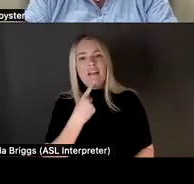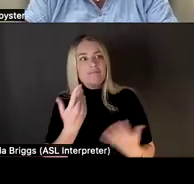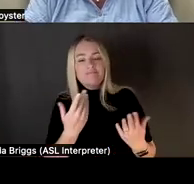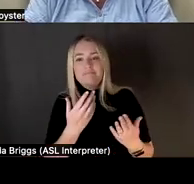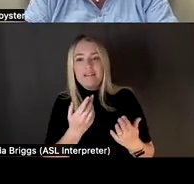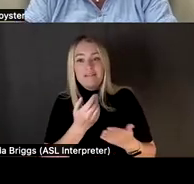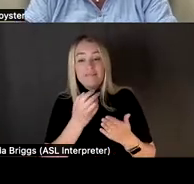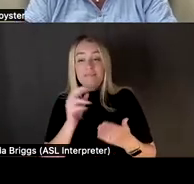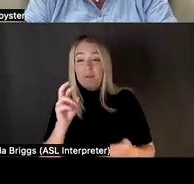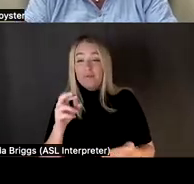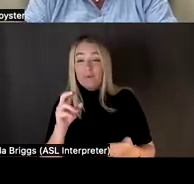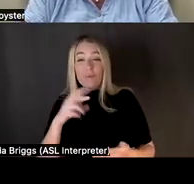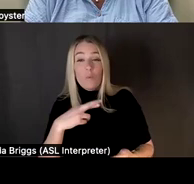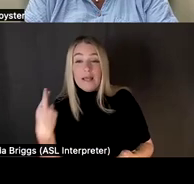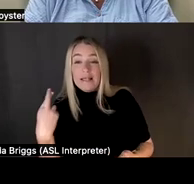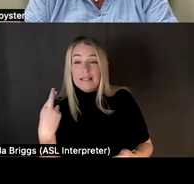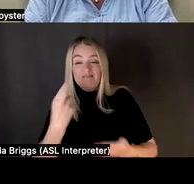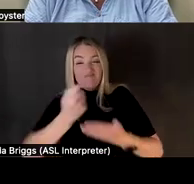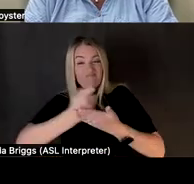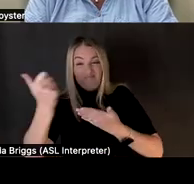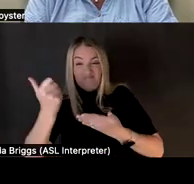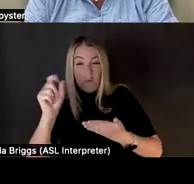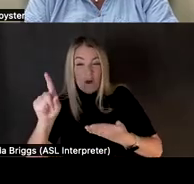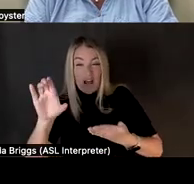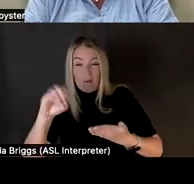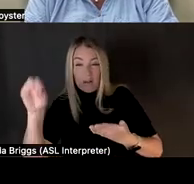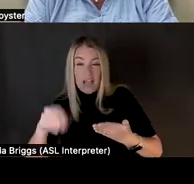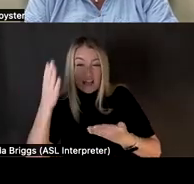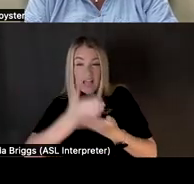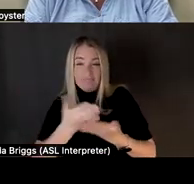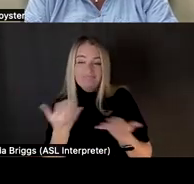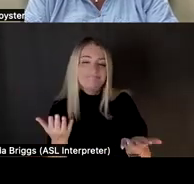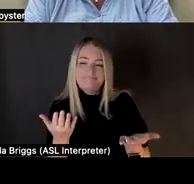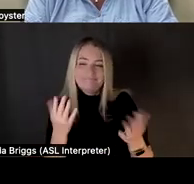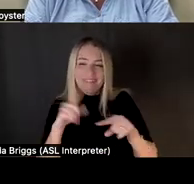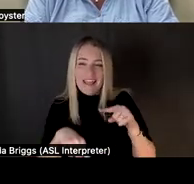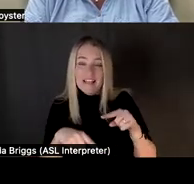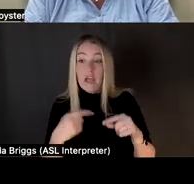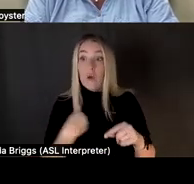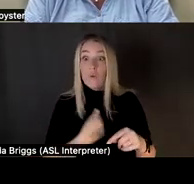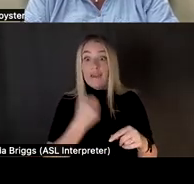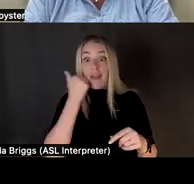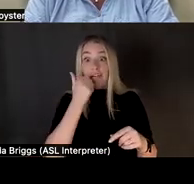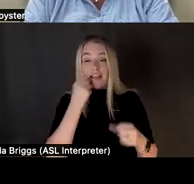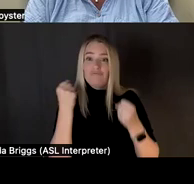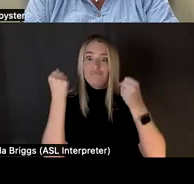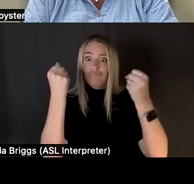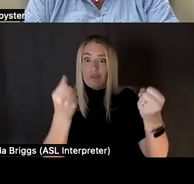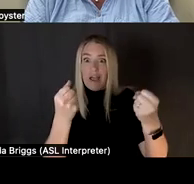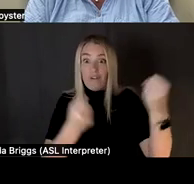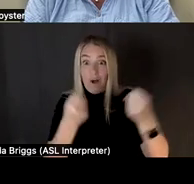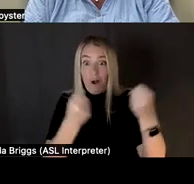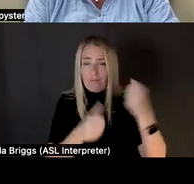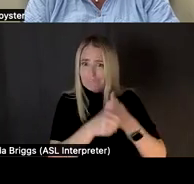eliminate 100% of risk from our lives. We get in 2,000-pound vehicles every day. We drive to work. That may